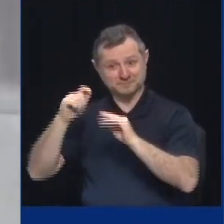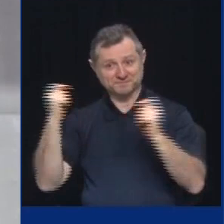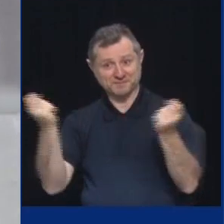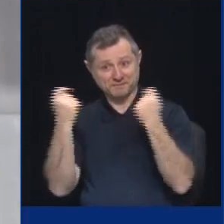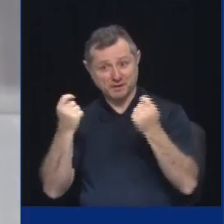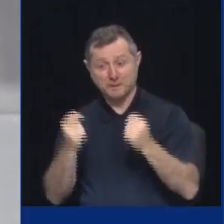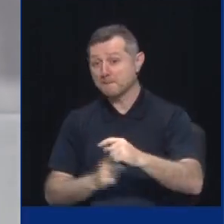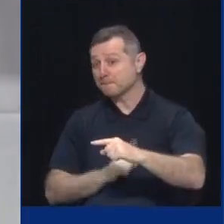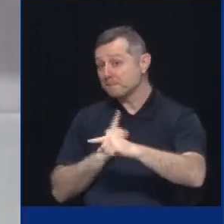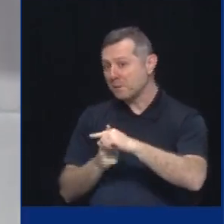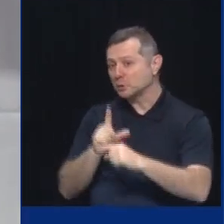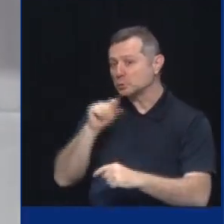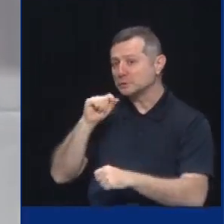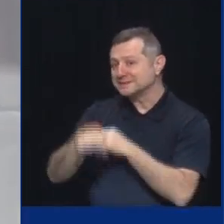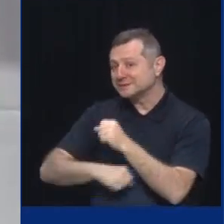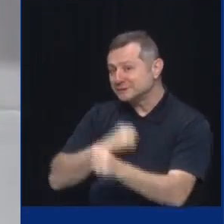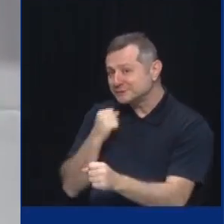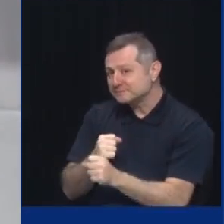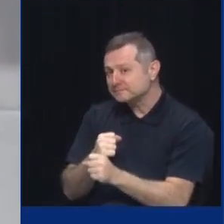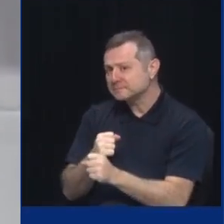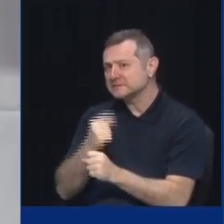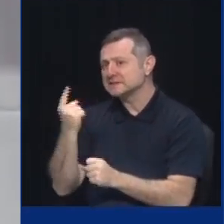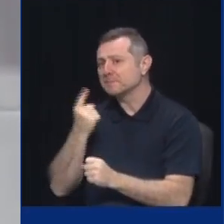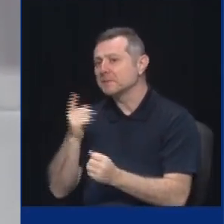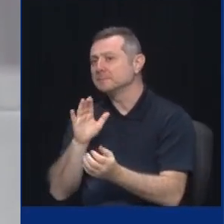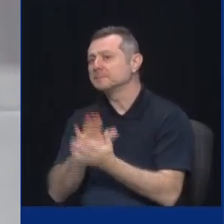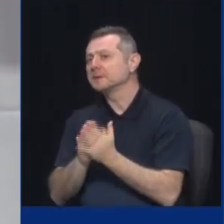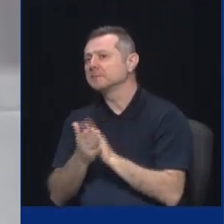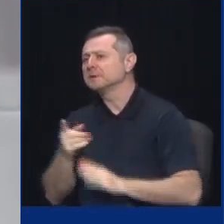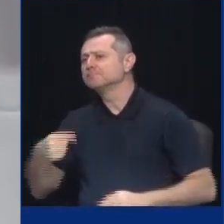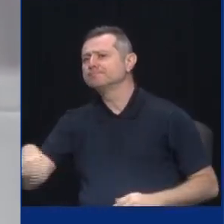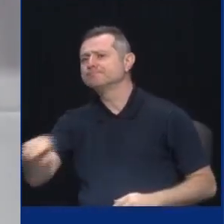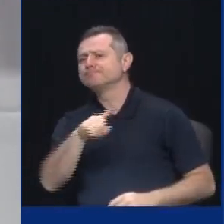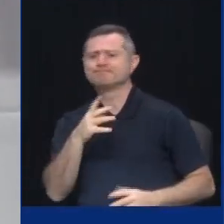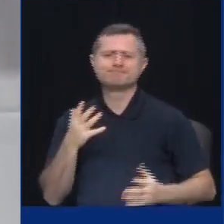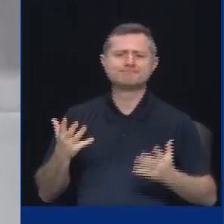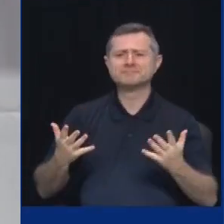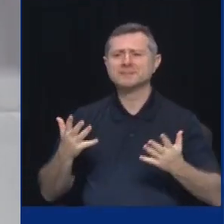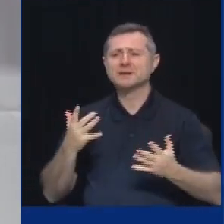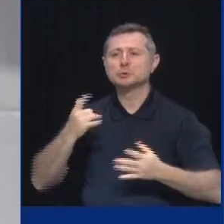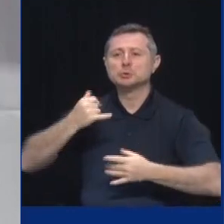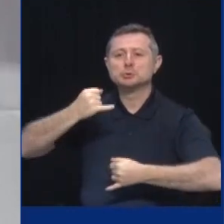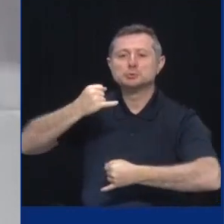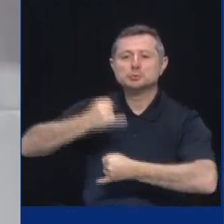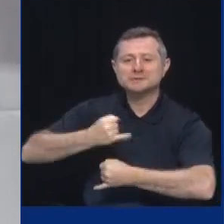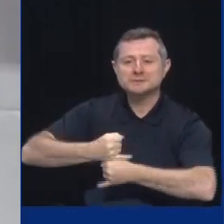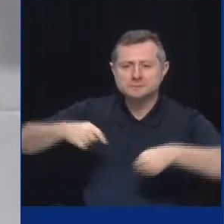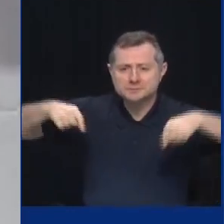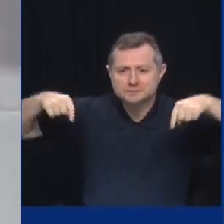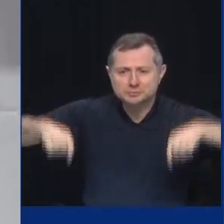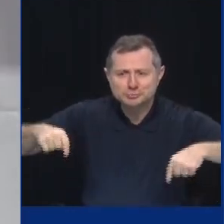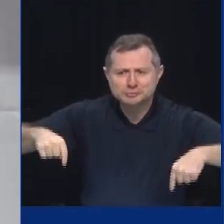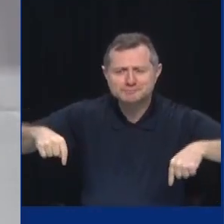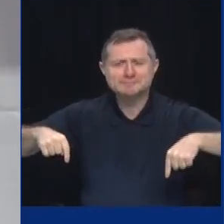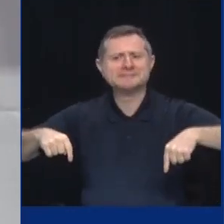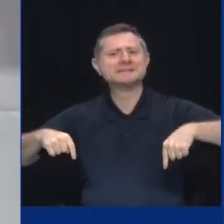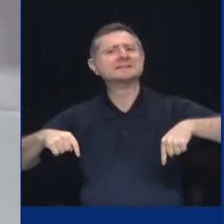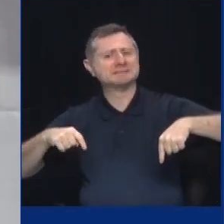an institution in this city and this state, an institution that reminds us that the